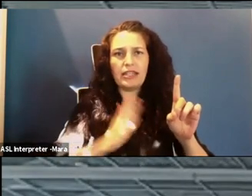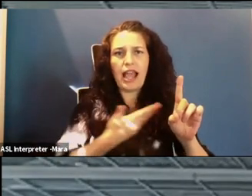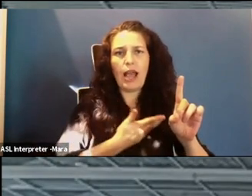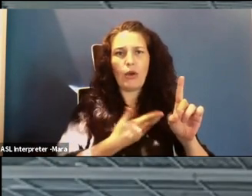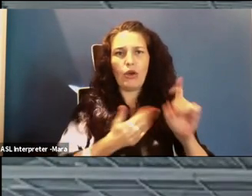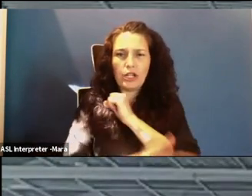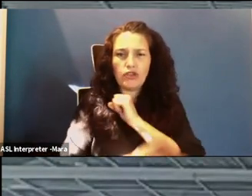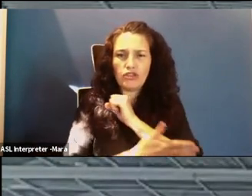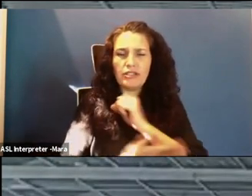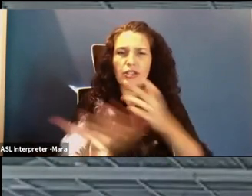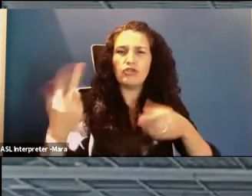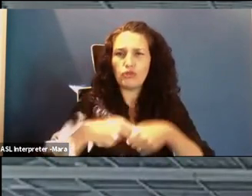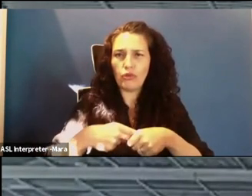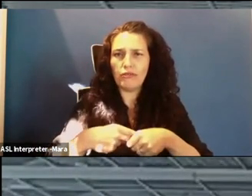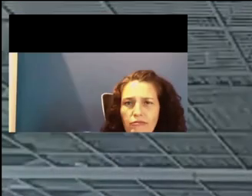Thank you.